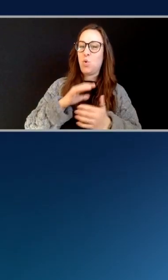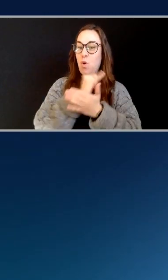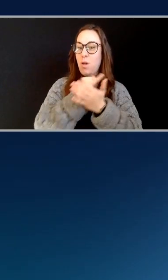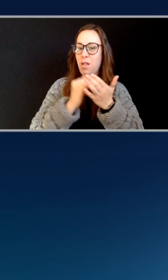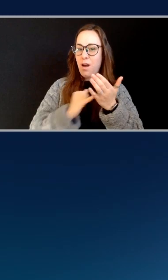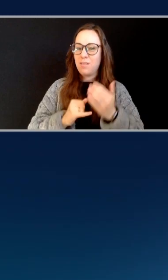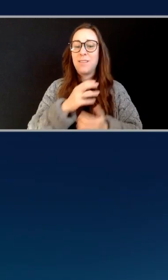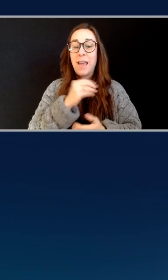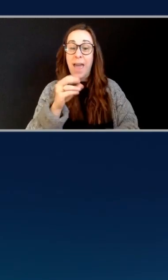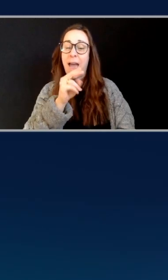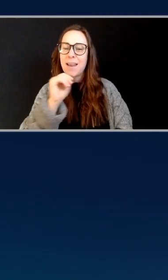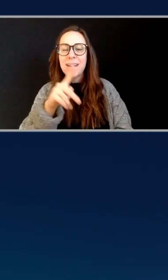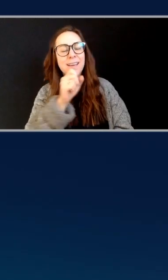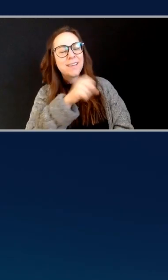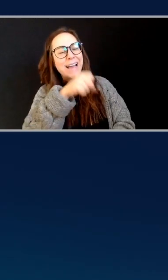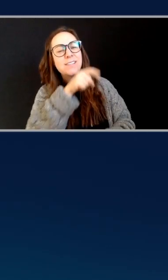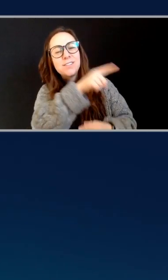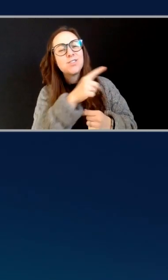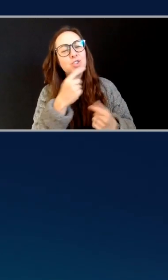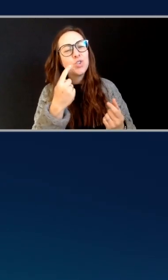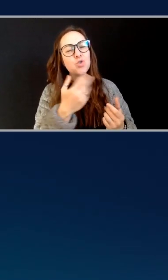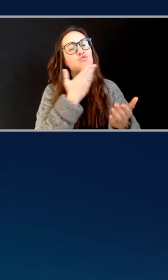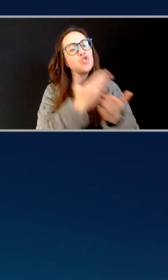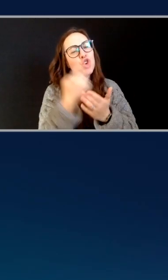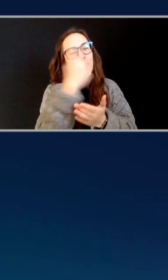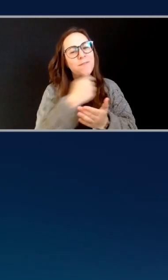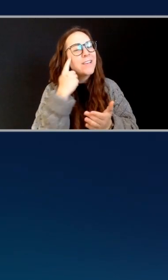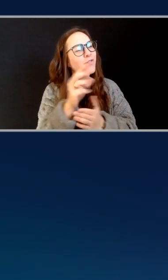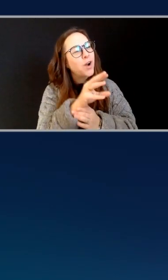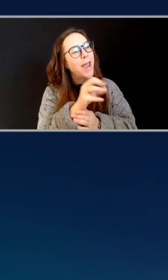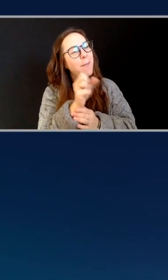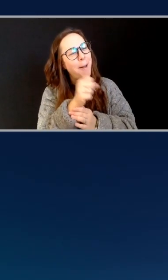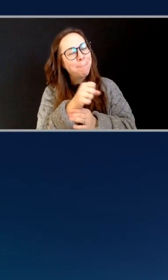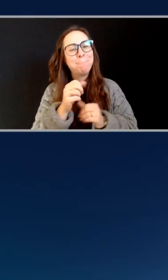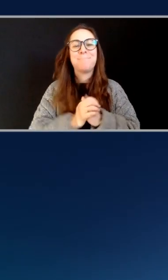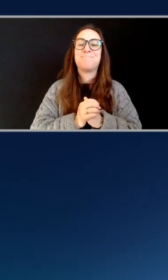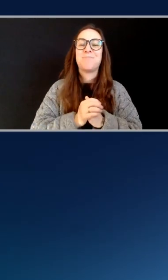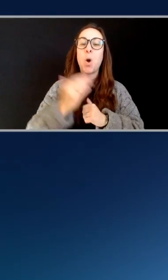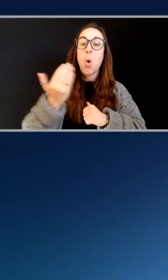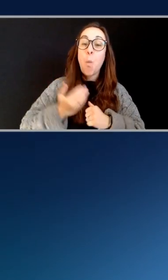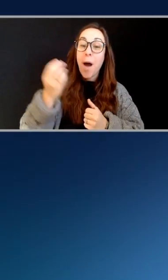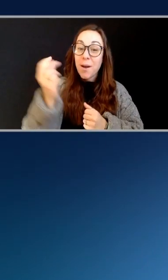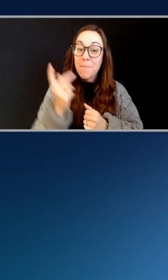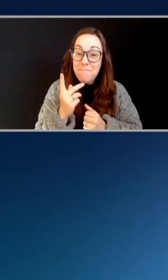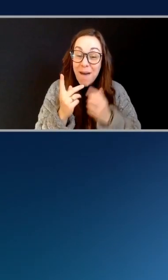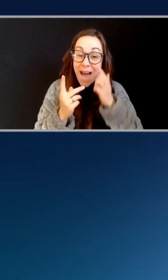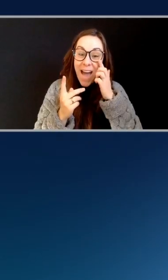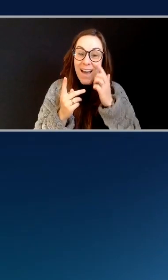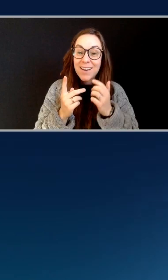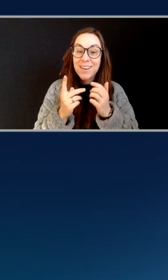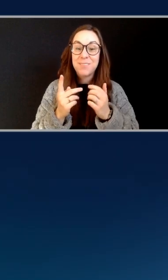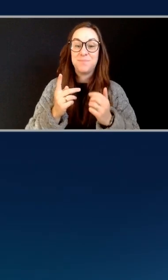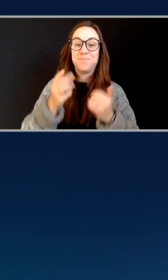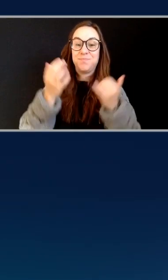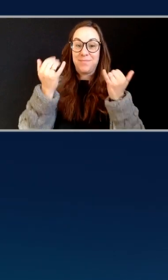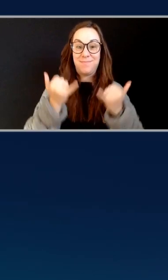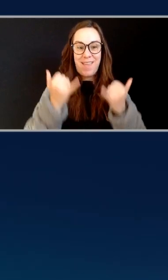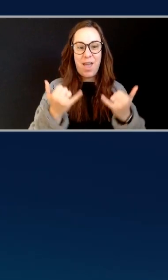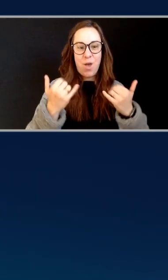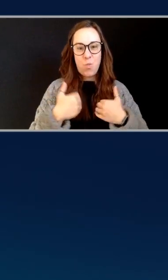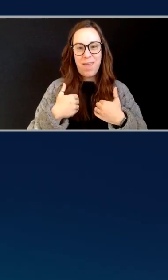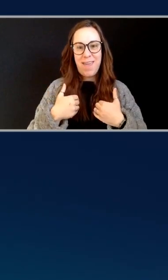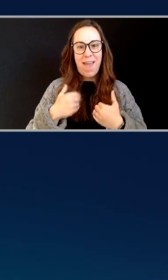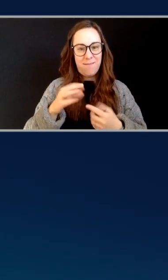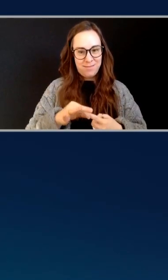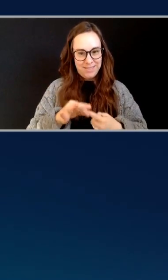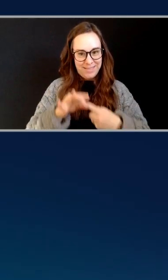indeed have a face for a camera. Otherwise, we wouldn't let you on. Well, friends, welcome back. Welcome back to AWS OnAir. Now we have a very, very